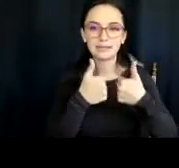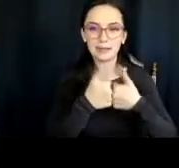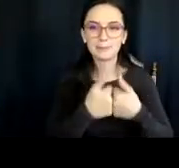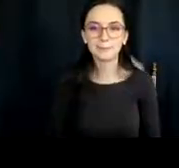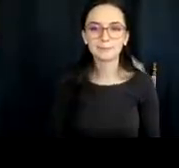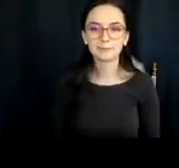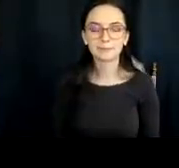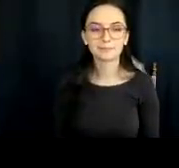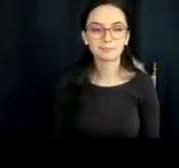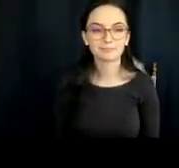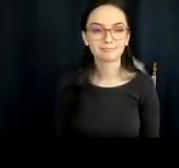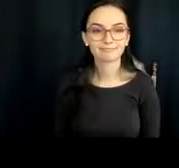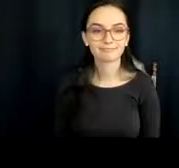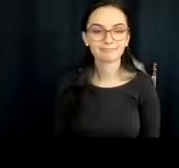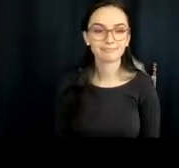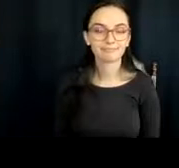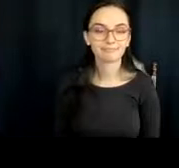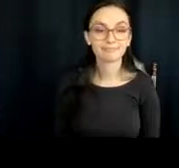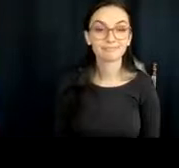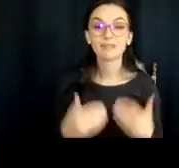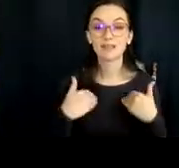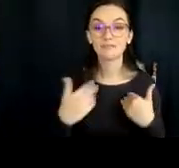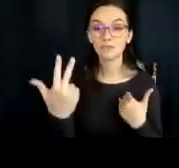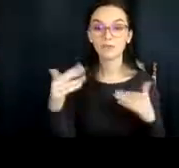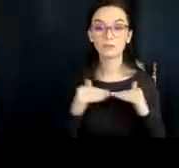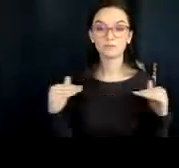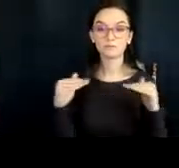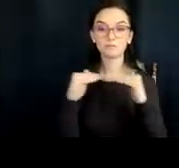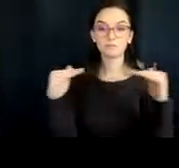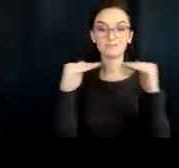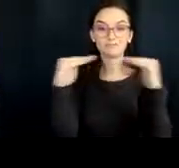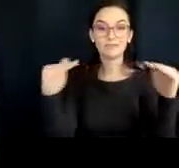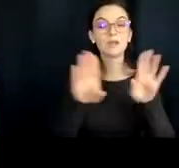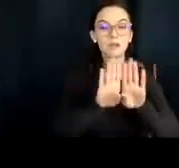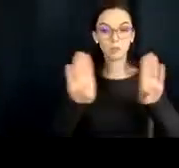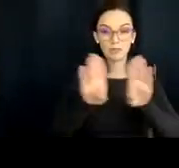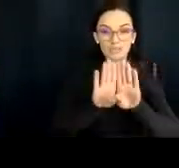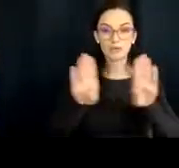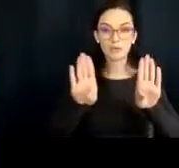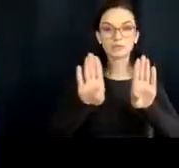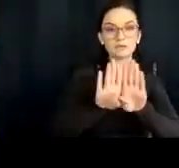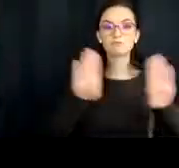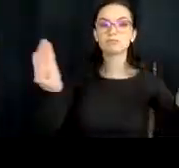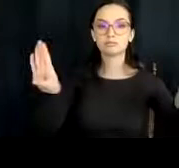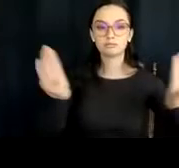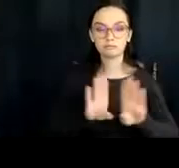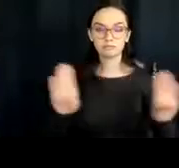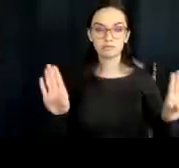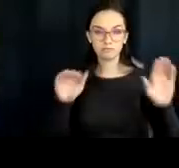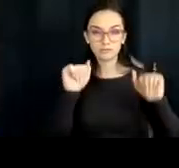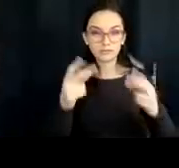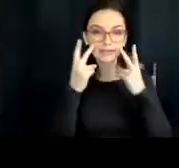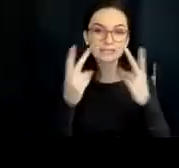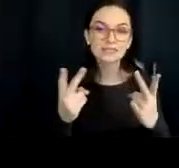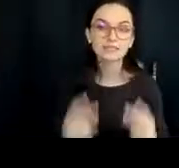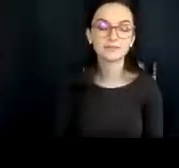3 levels. All the windows are open. Yeah. So there can be about, Oh my in goodness,